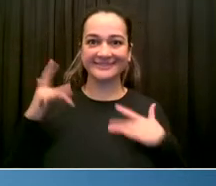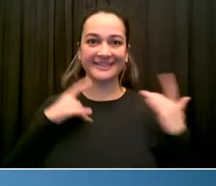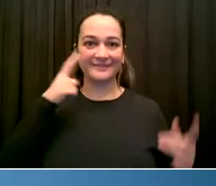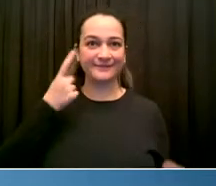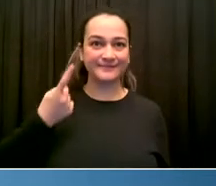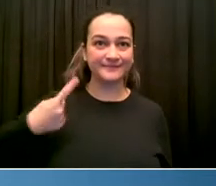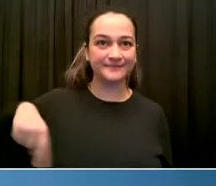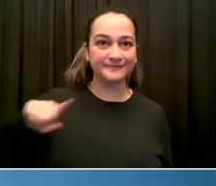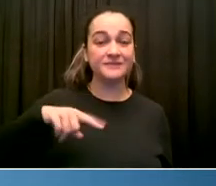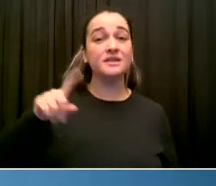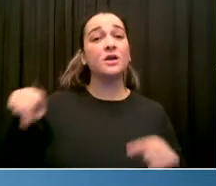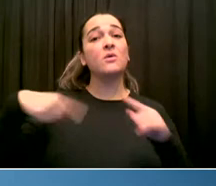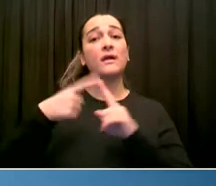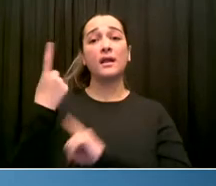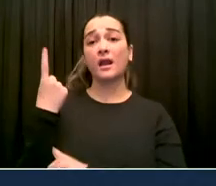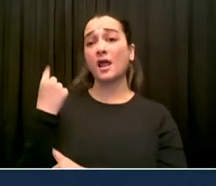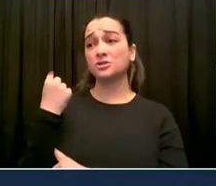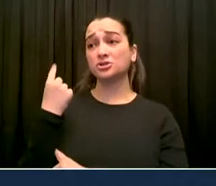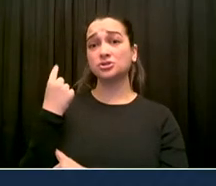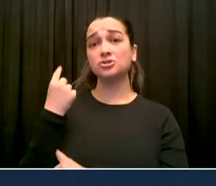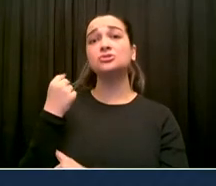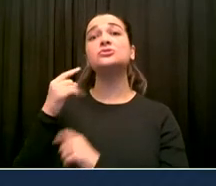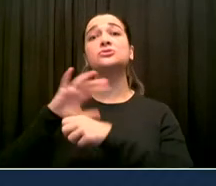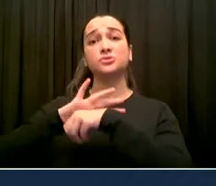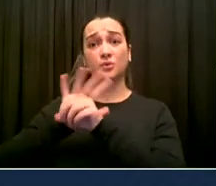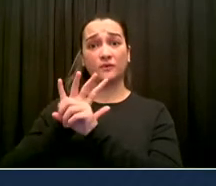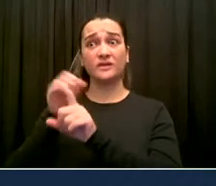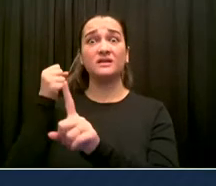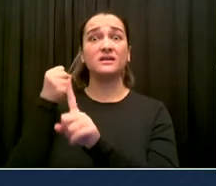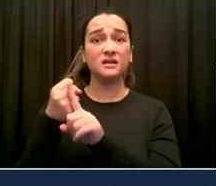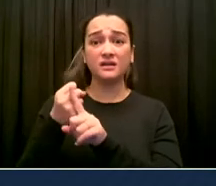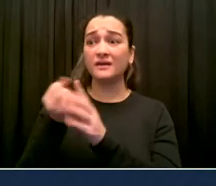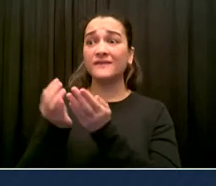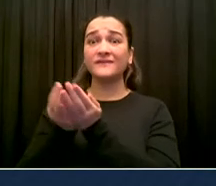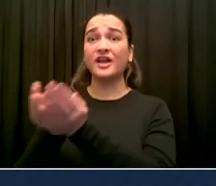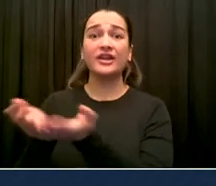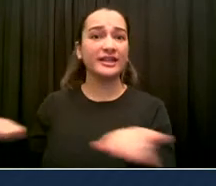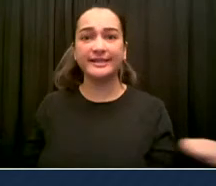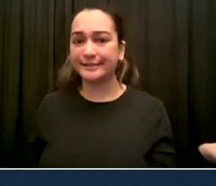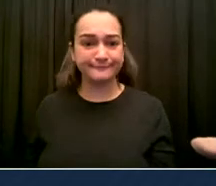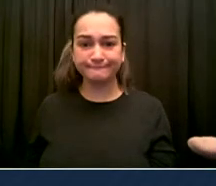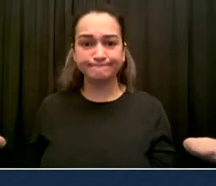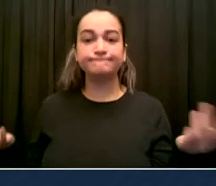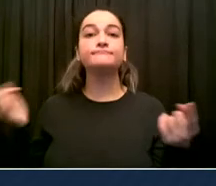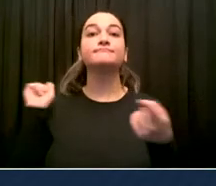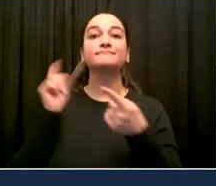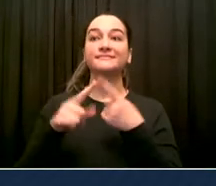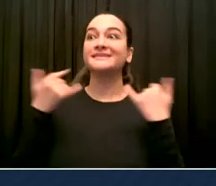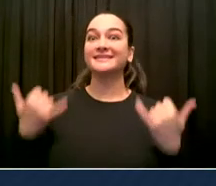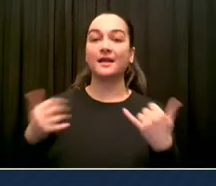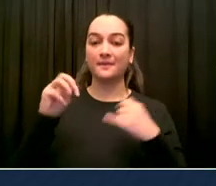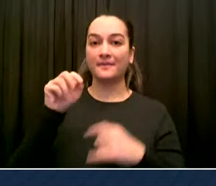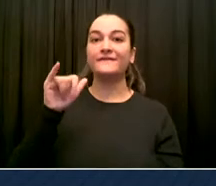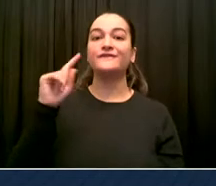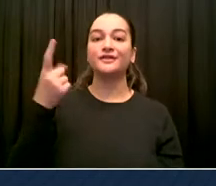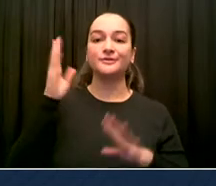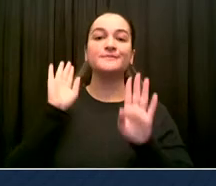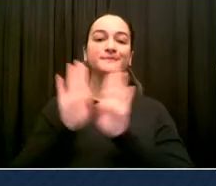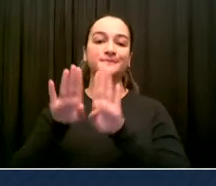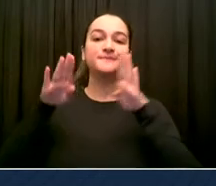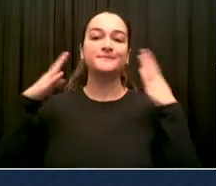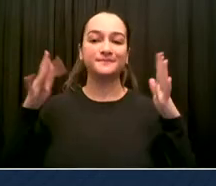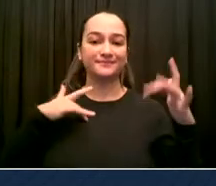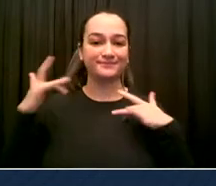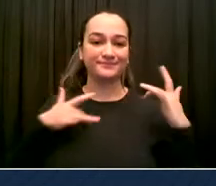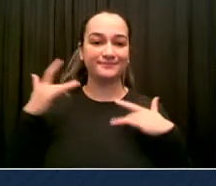good news. And for the first time, the Governor's Island ferries will have two stops in Brooklyn